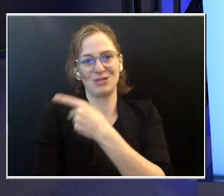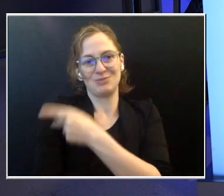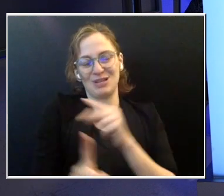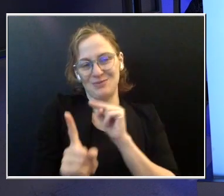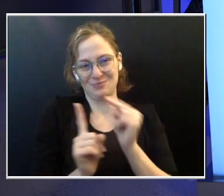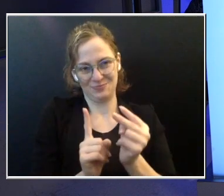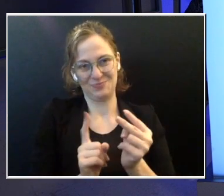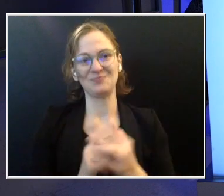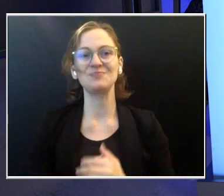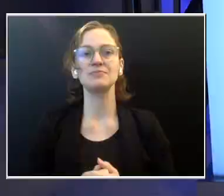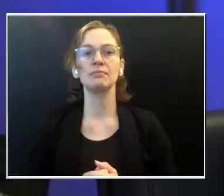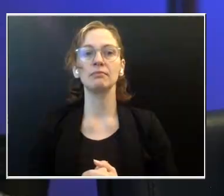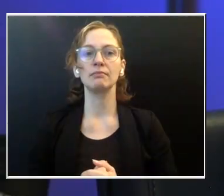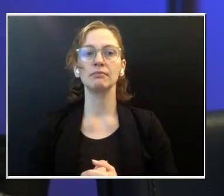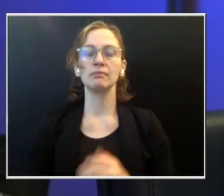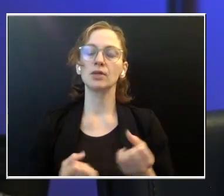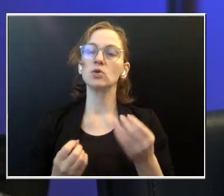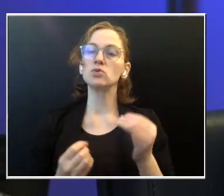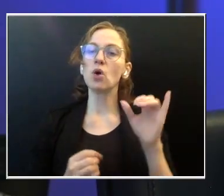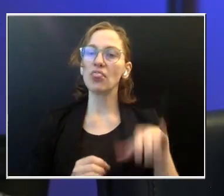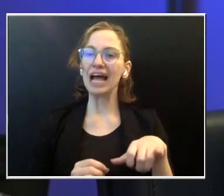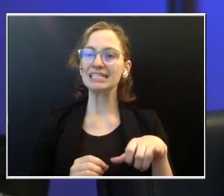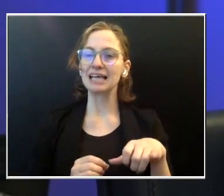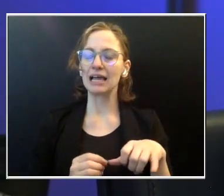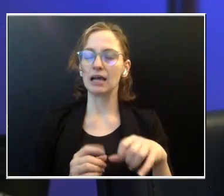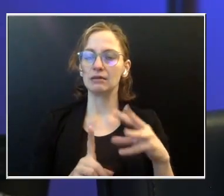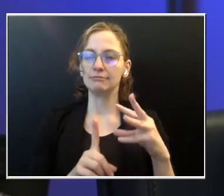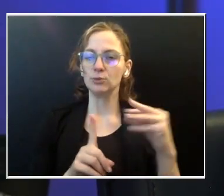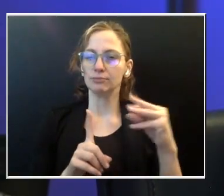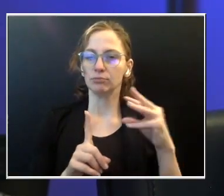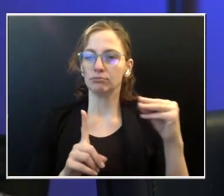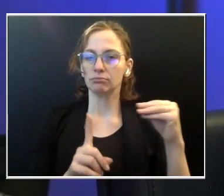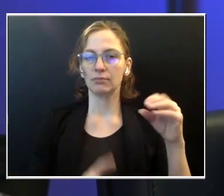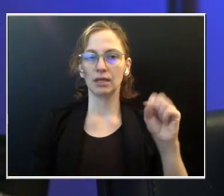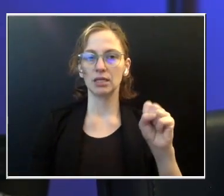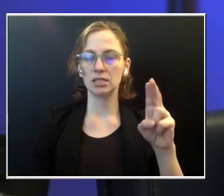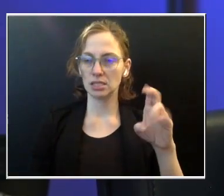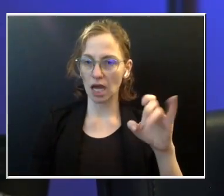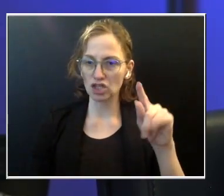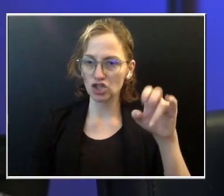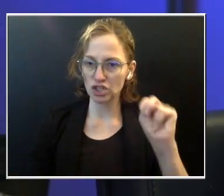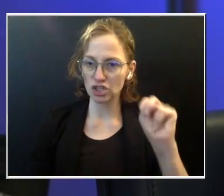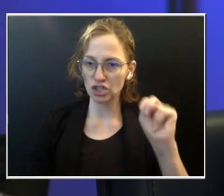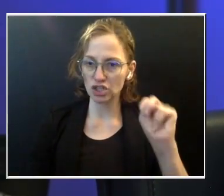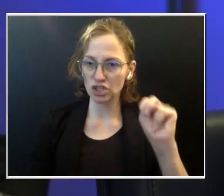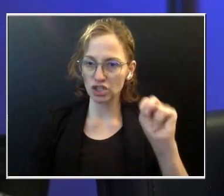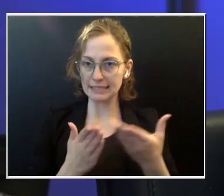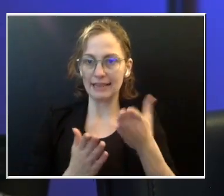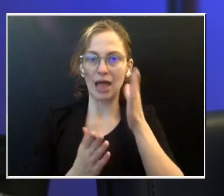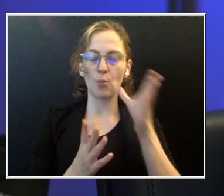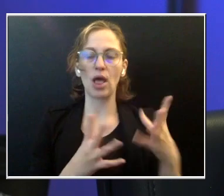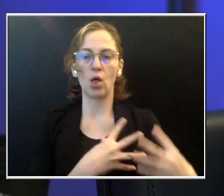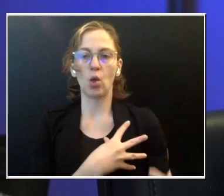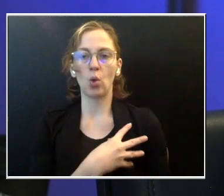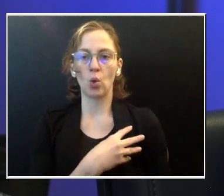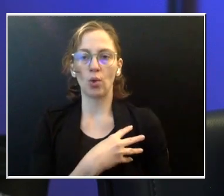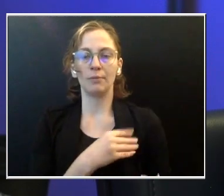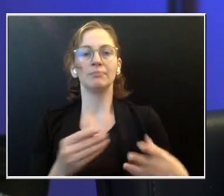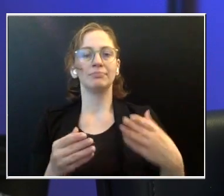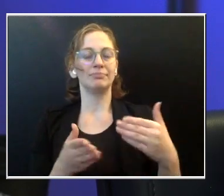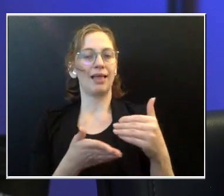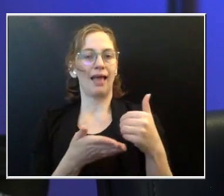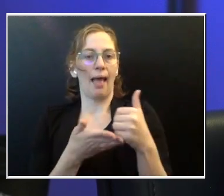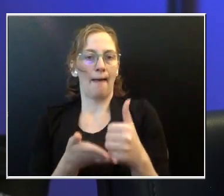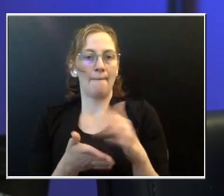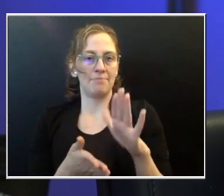it's a suction device that actually pulls the wound closed gradually so that it can heal from the inside